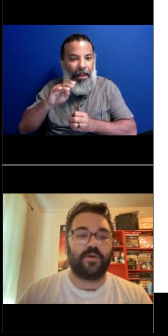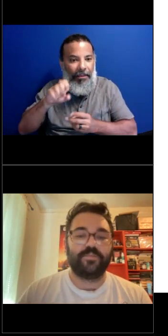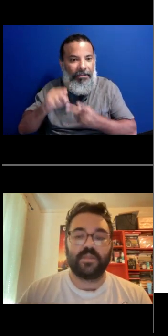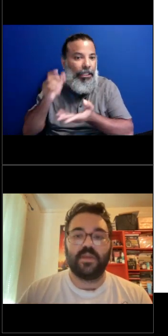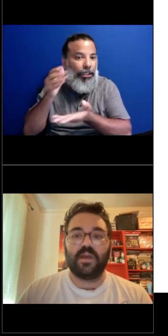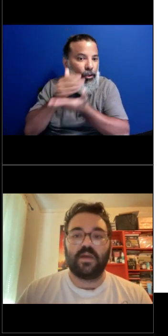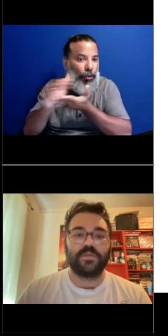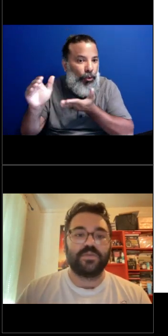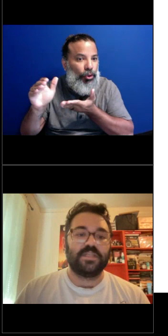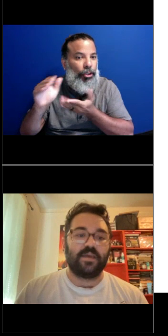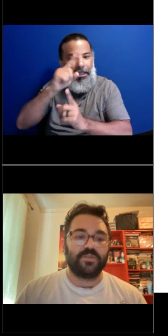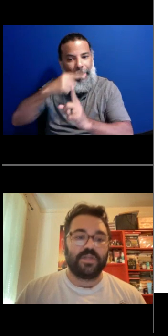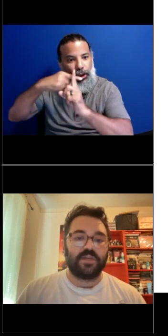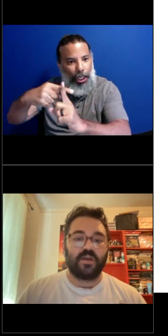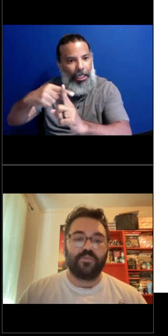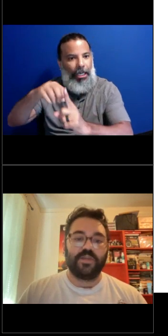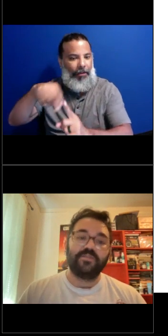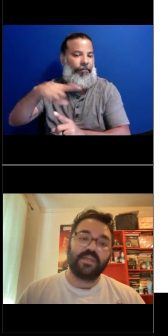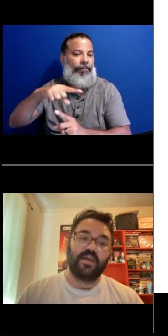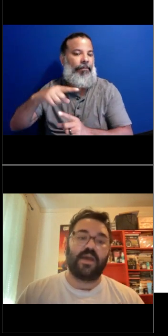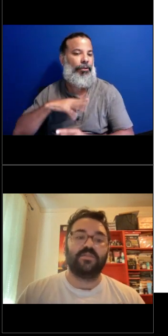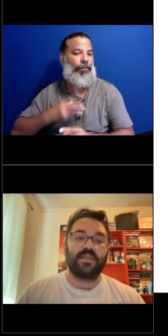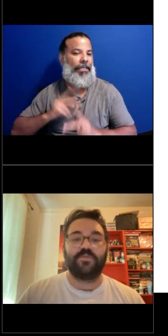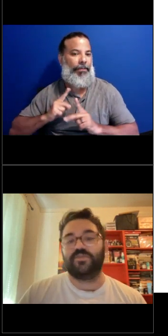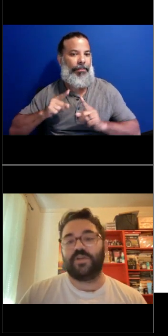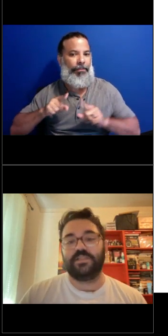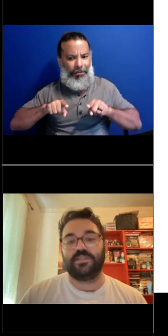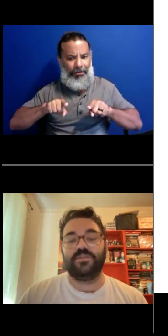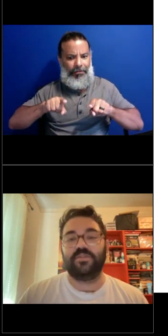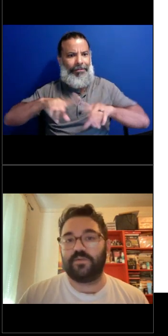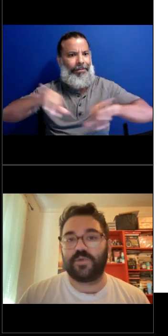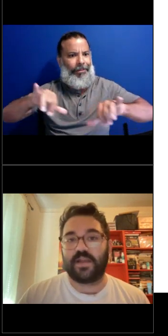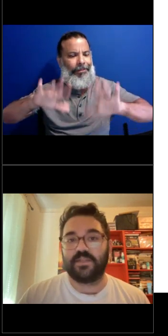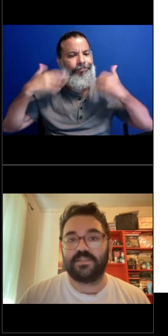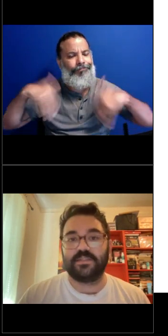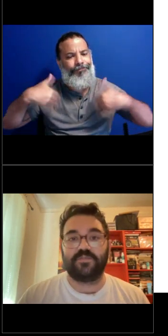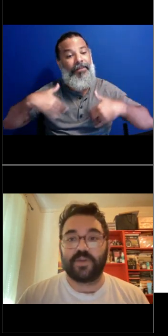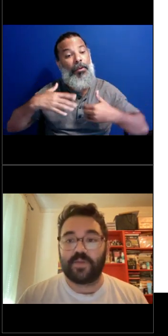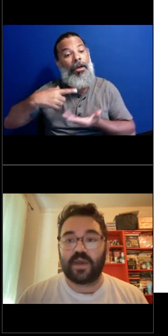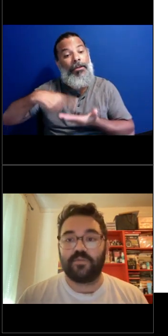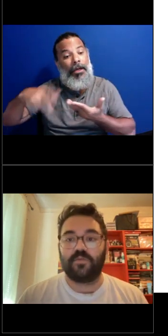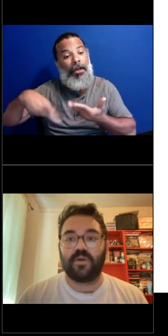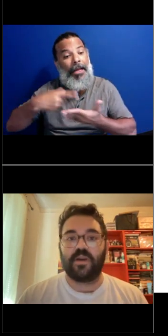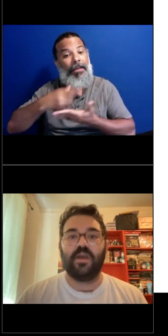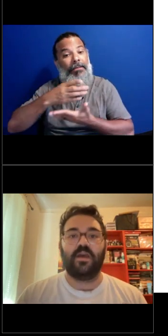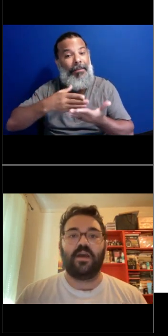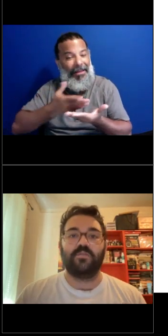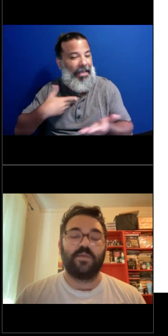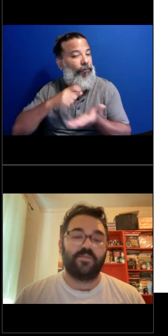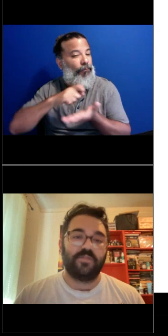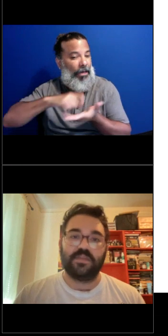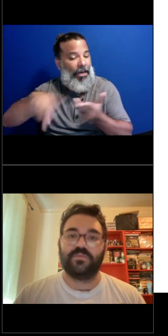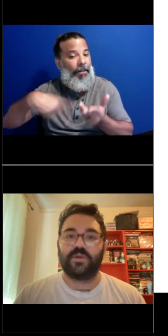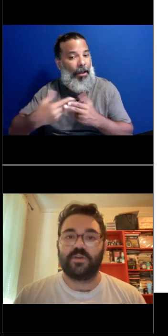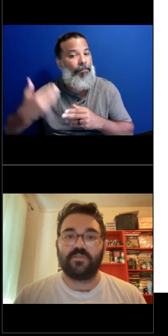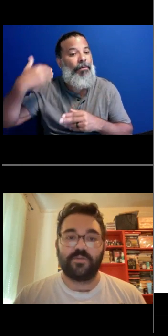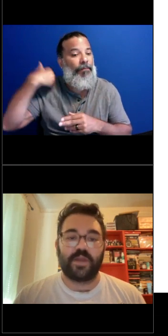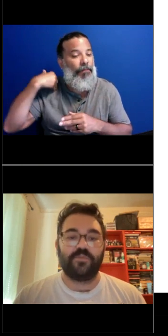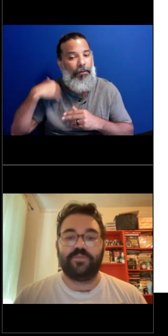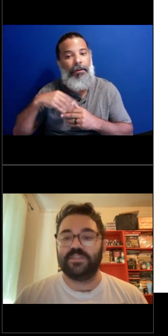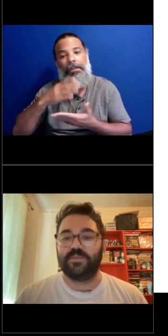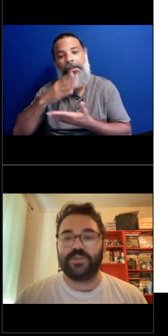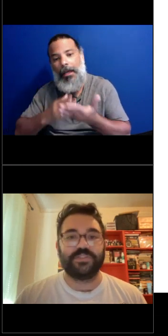people. So today I'm just going to talk briefly about some of the trans inclusive language practices I've written about before. Some of these were